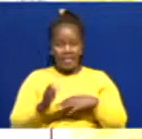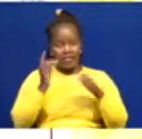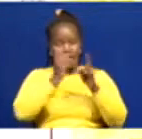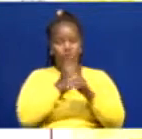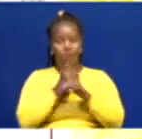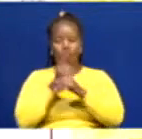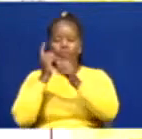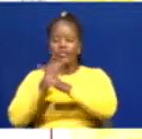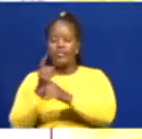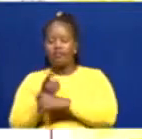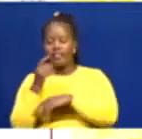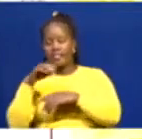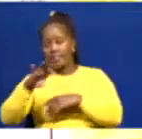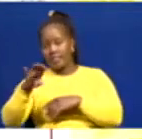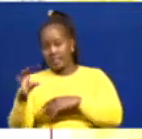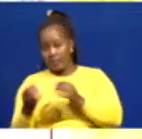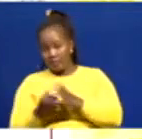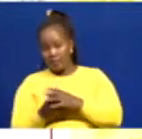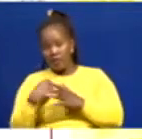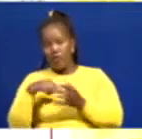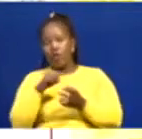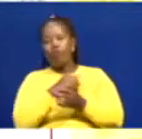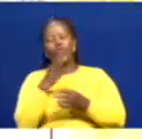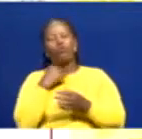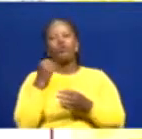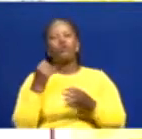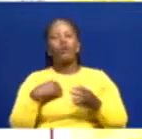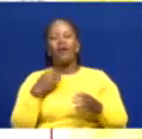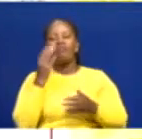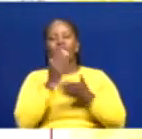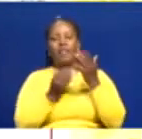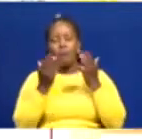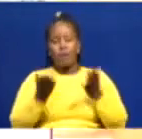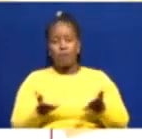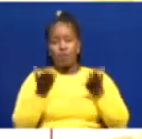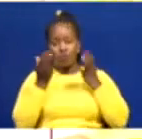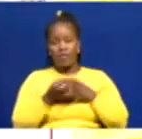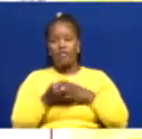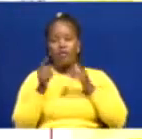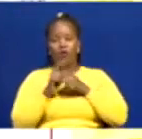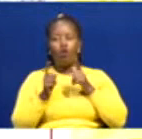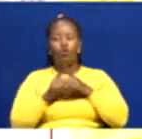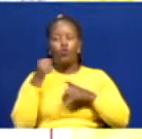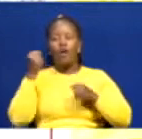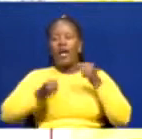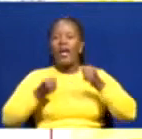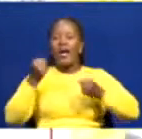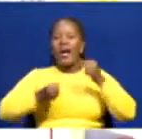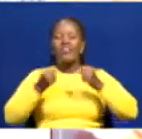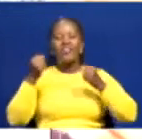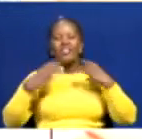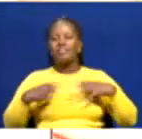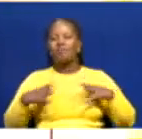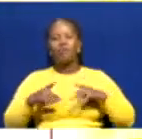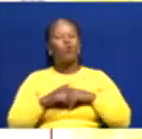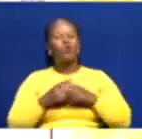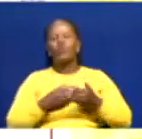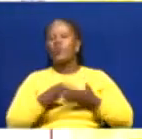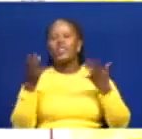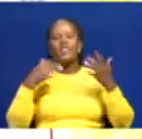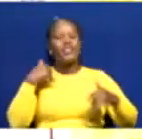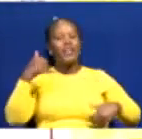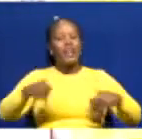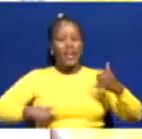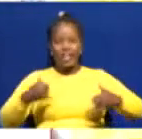are looking at some of the improvements that we need to put in place so that the athletes and everybody else can enjoy the